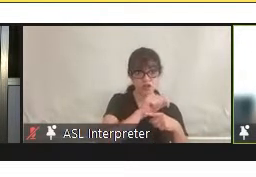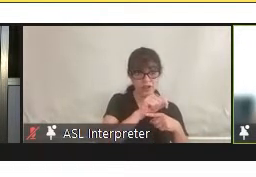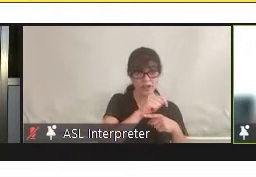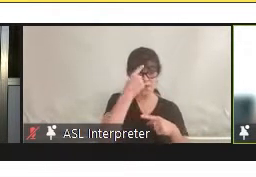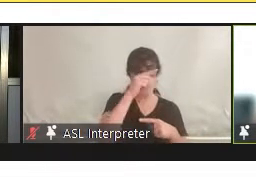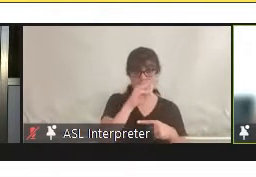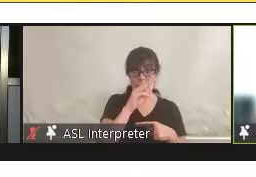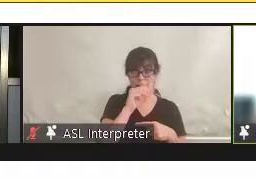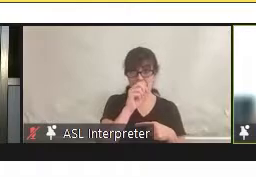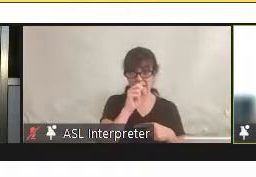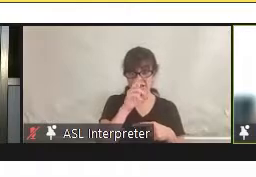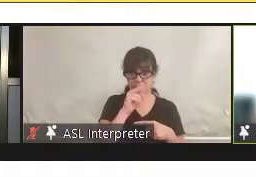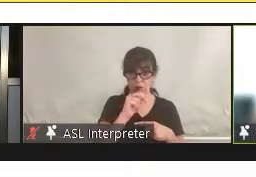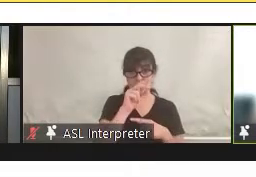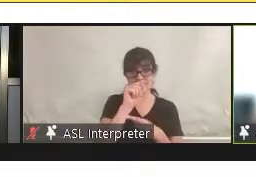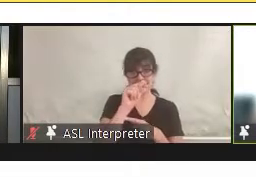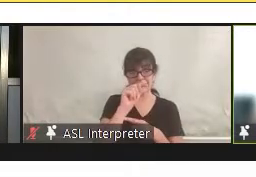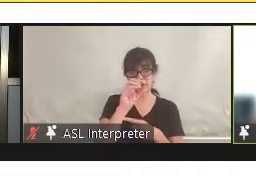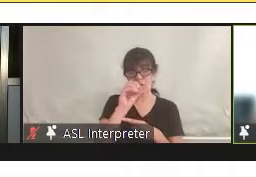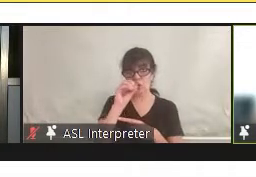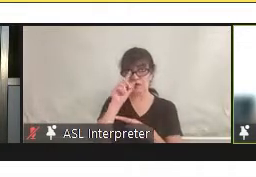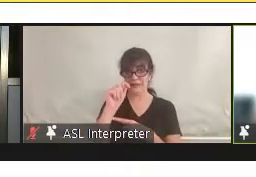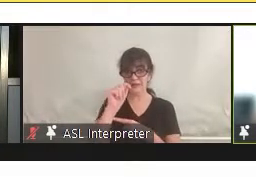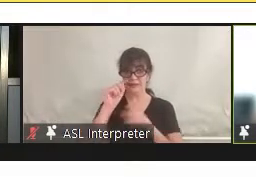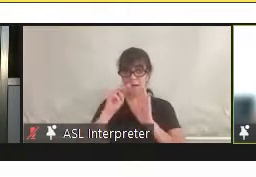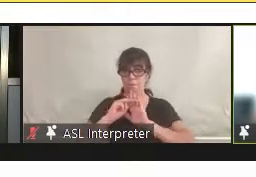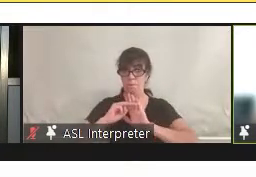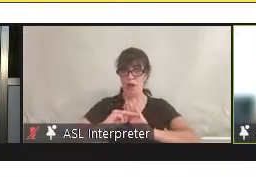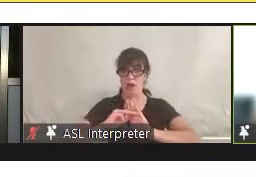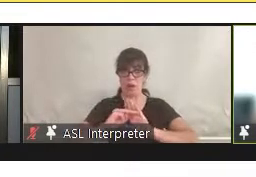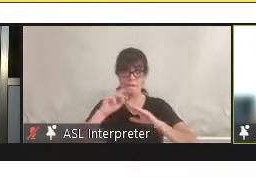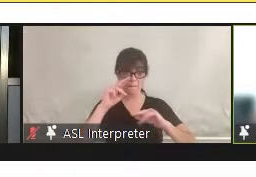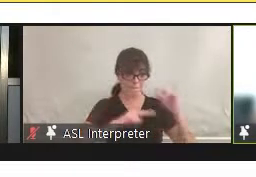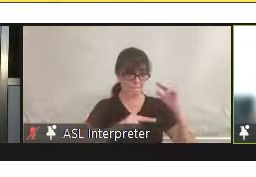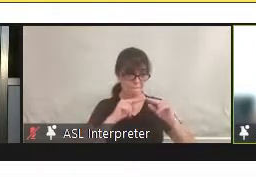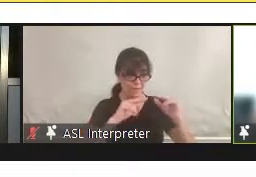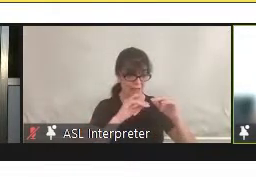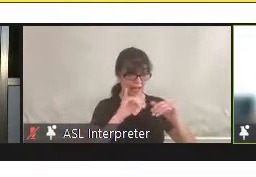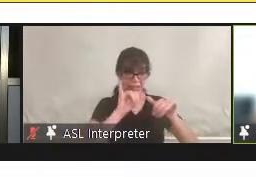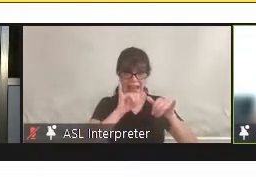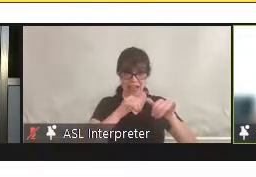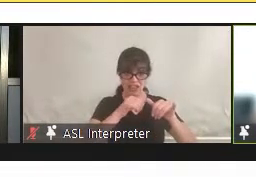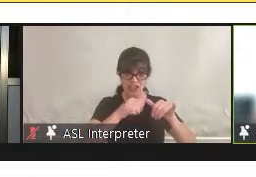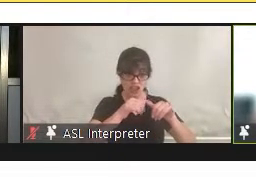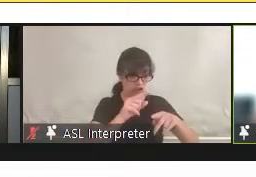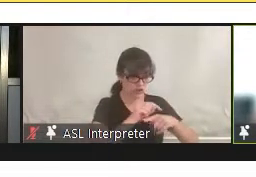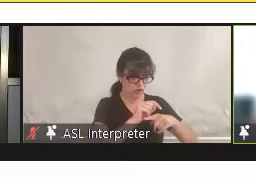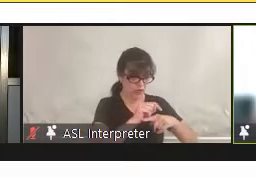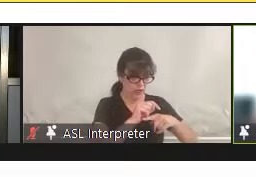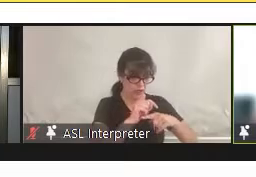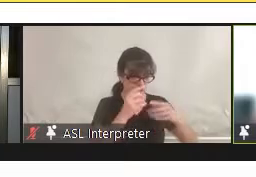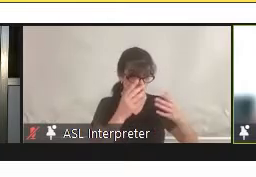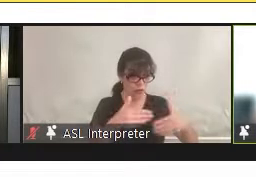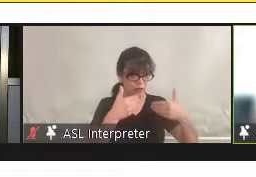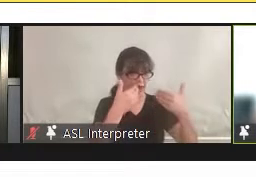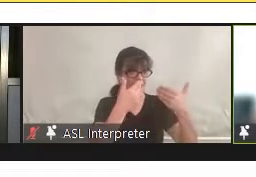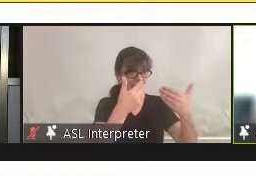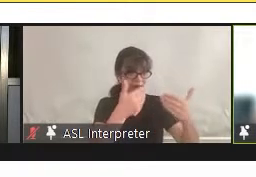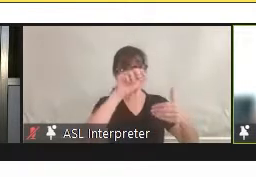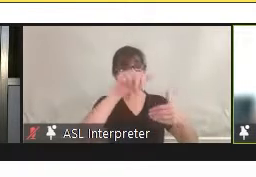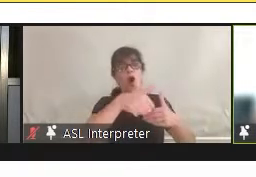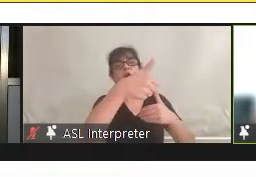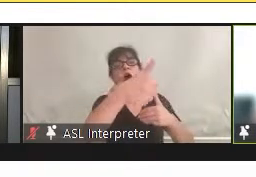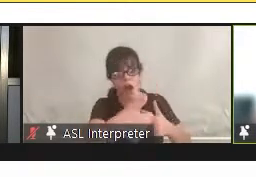of trainers or TOT model, whereby field engineers are trained to deliver further training on universal access to the